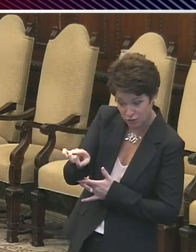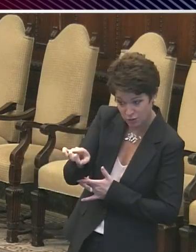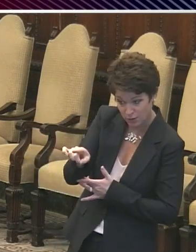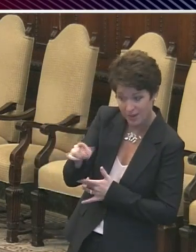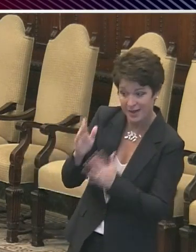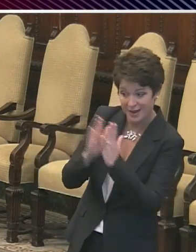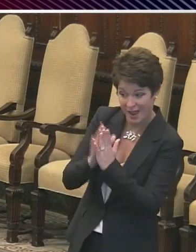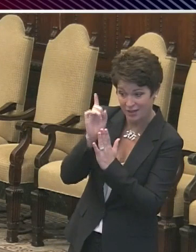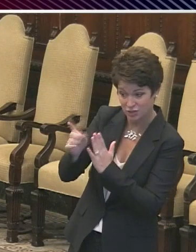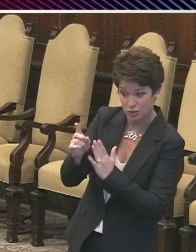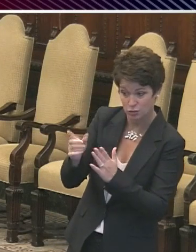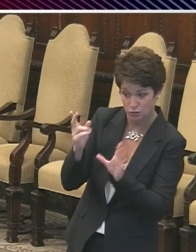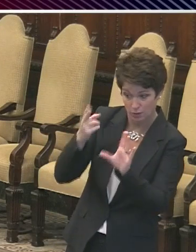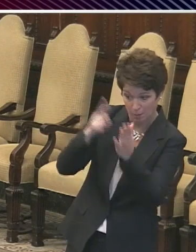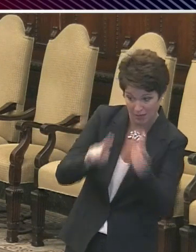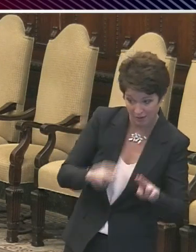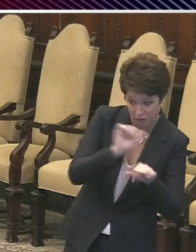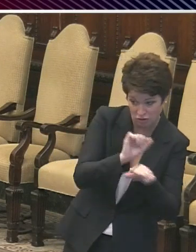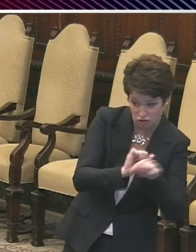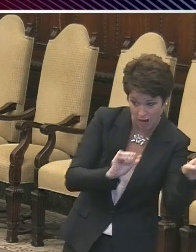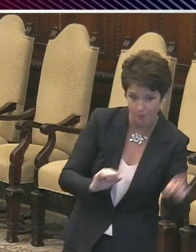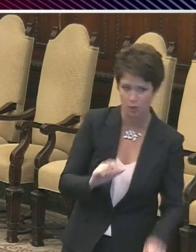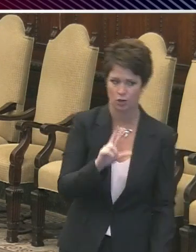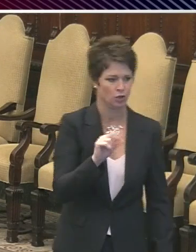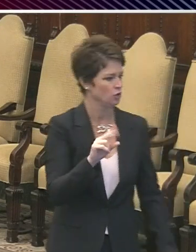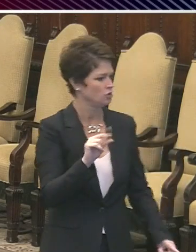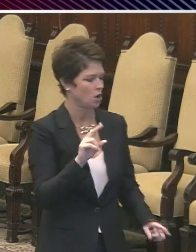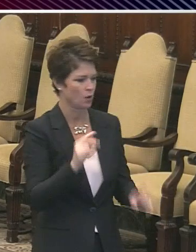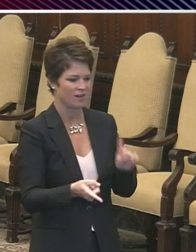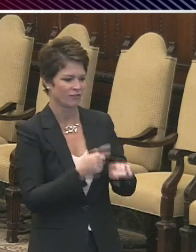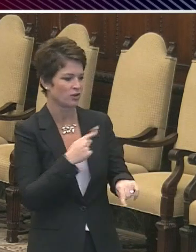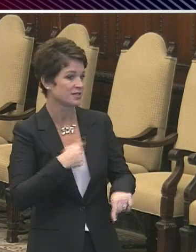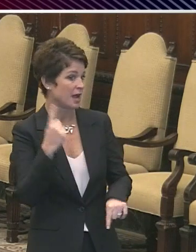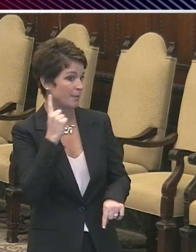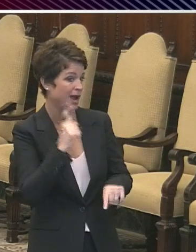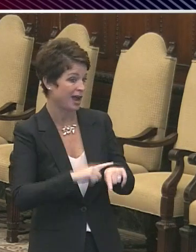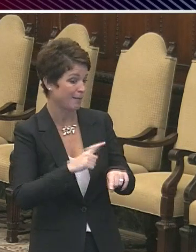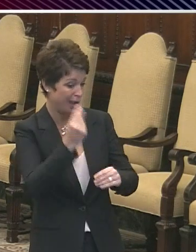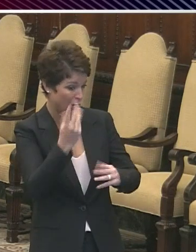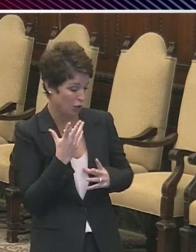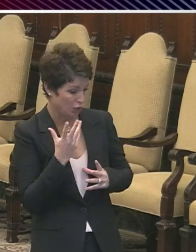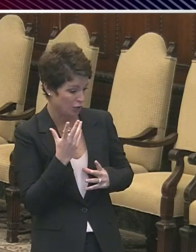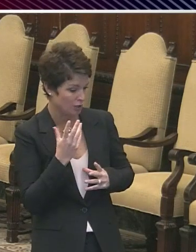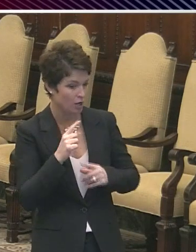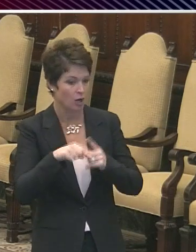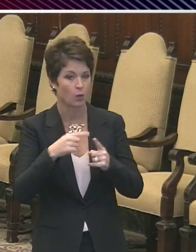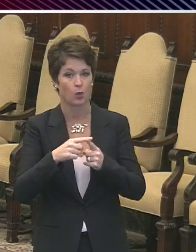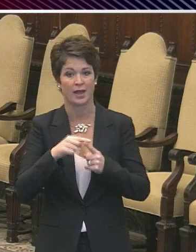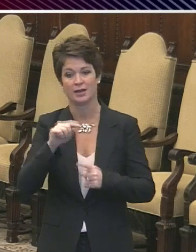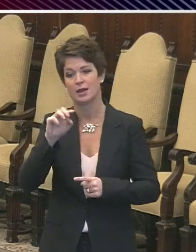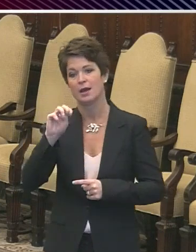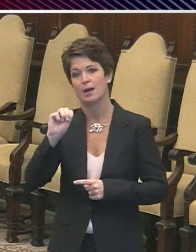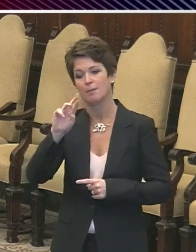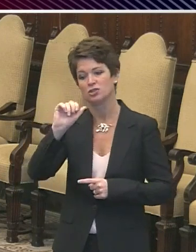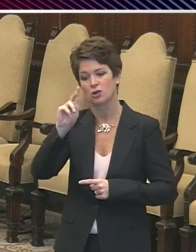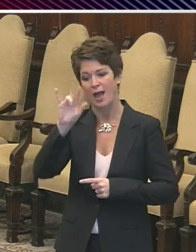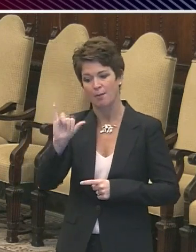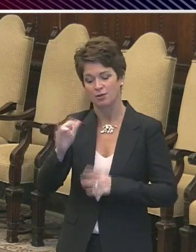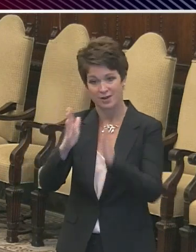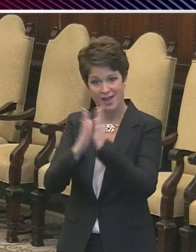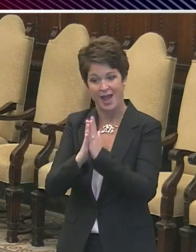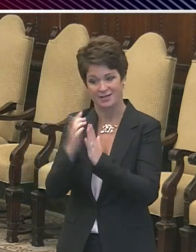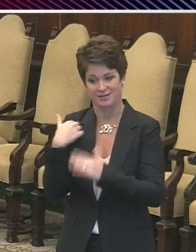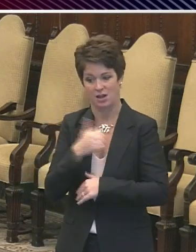you if you to seek the job? No, not at all. The first time I heard about it was when Mr. Abernathy was asked in the presser last